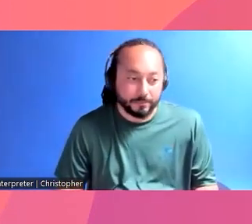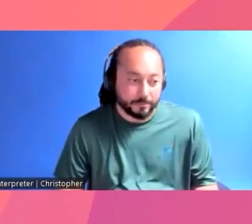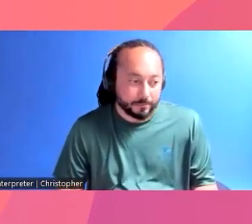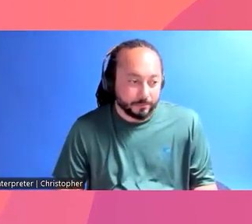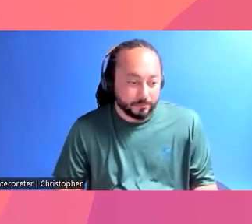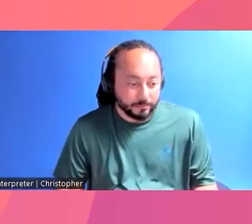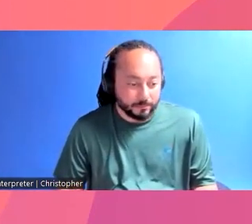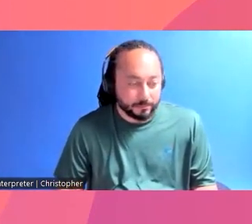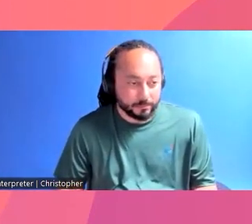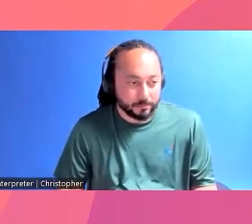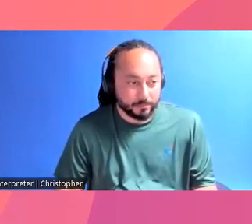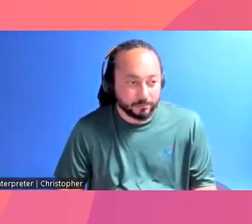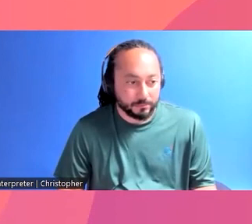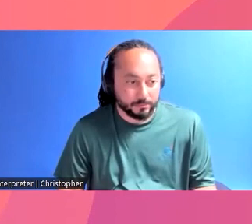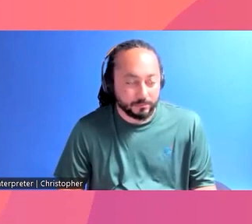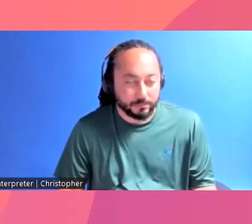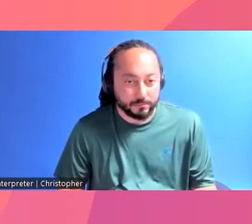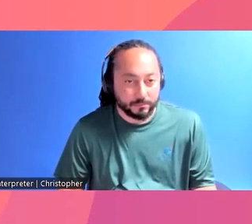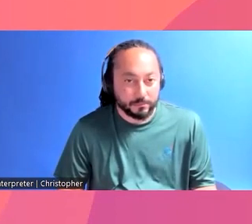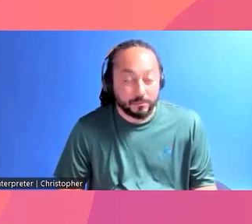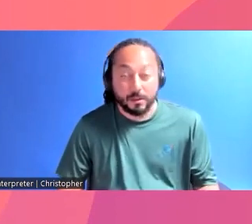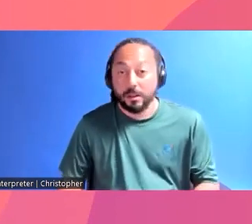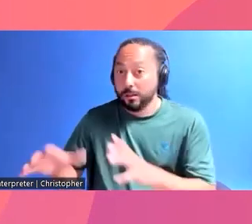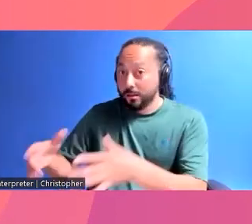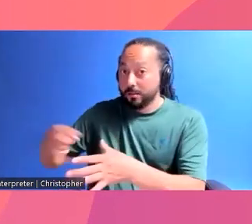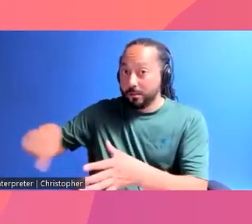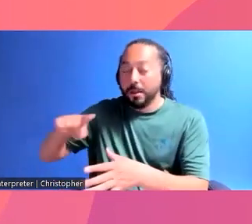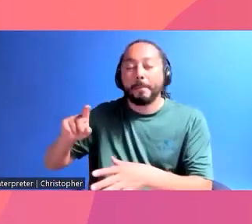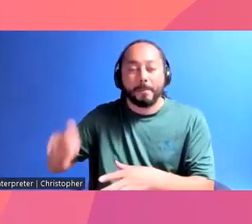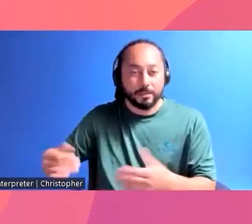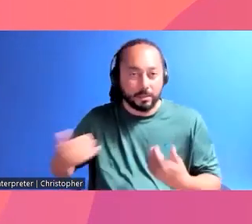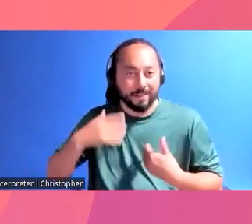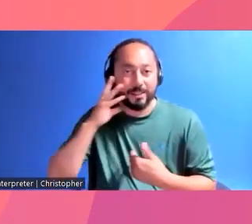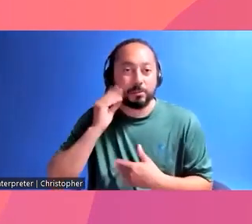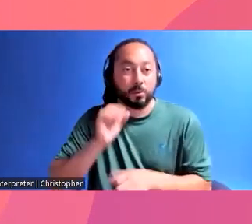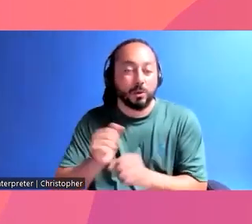These individuals also had to have experience working with the population as well.